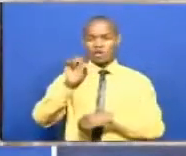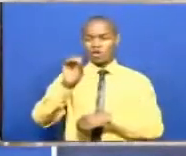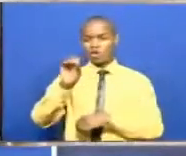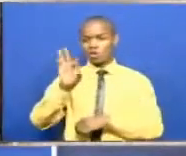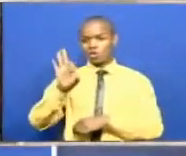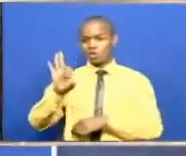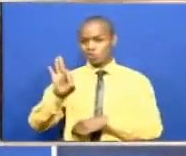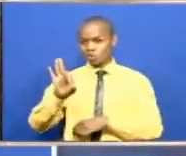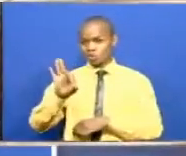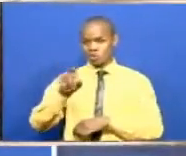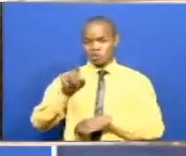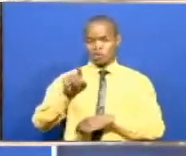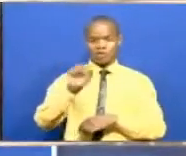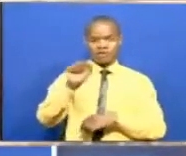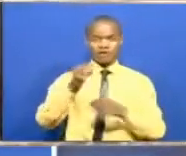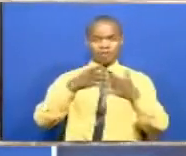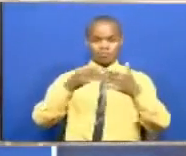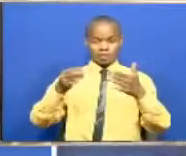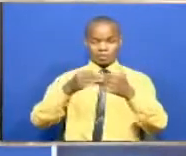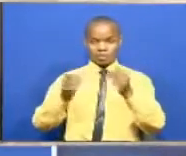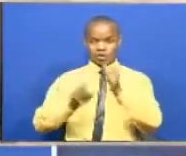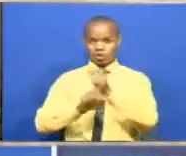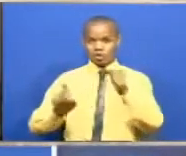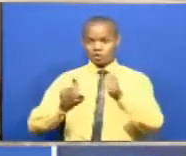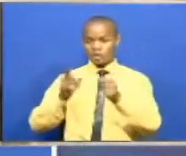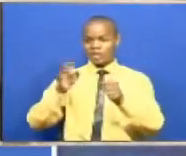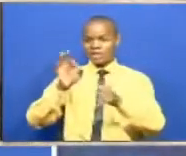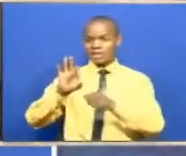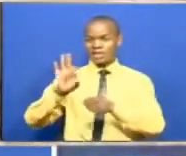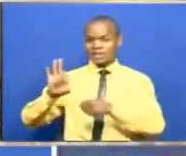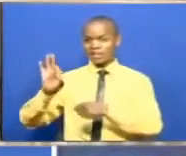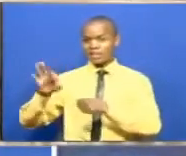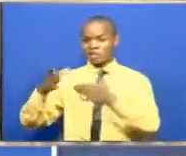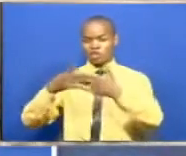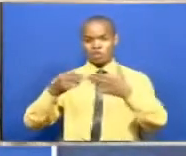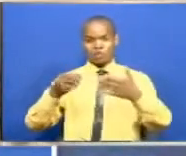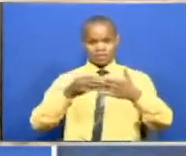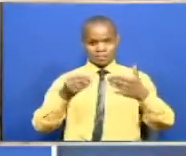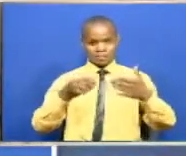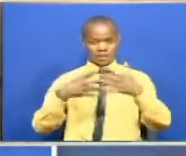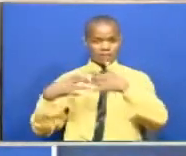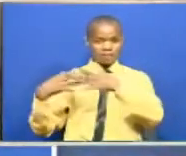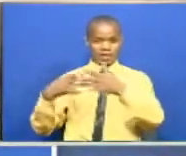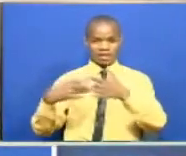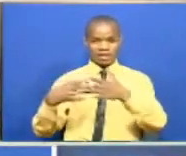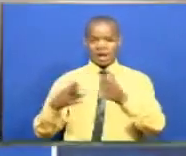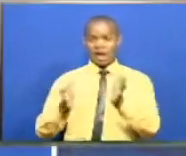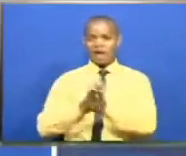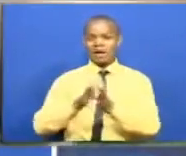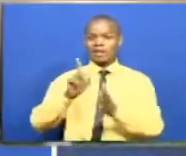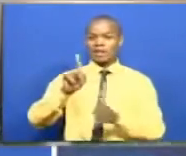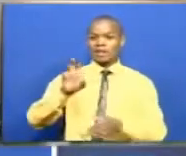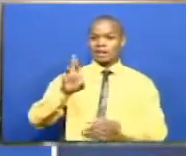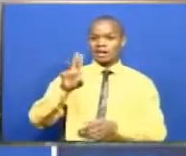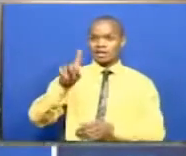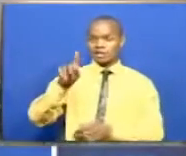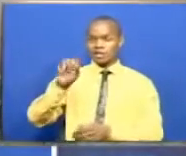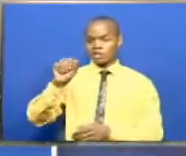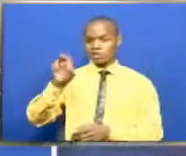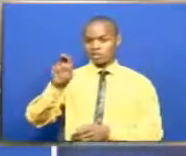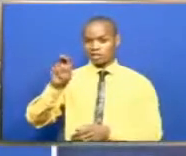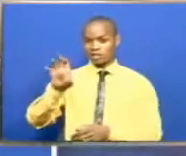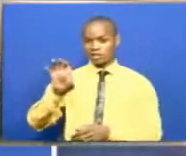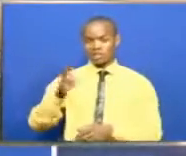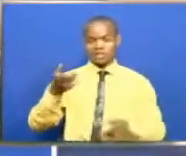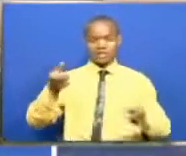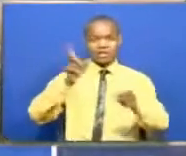$302.15 per cubic meter to $333 per cubic meter, while kerosene spiked by 127%